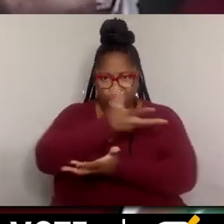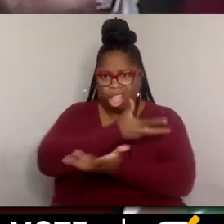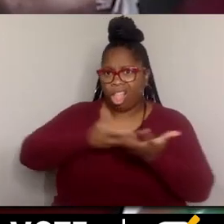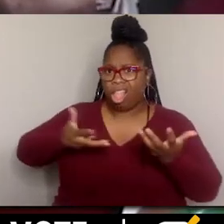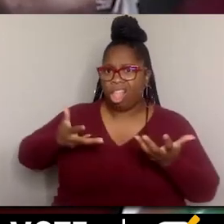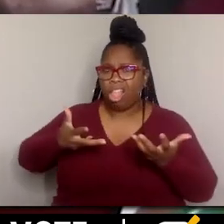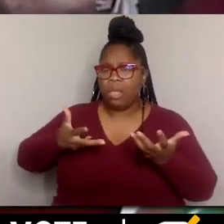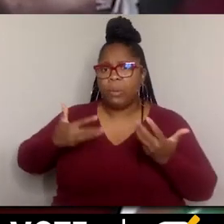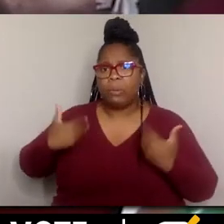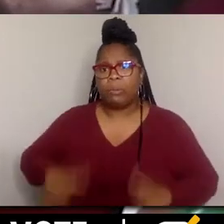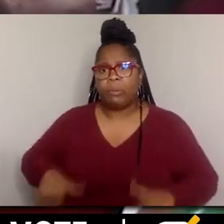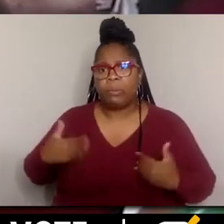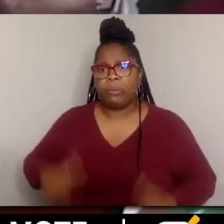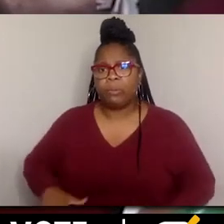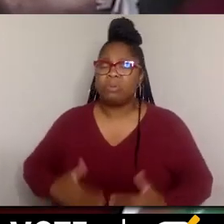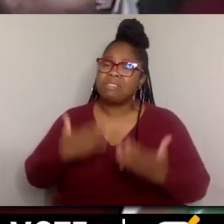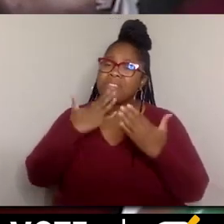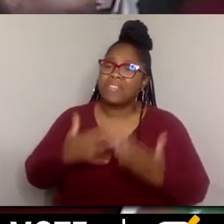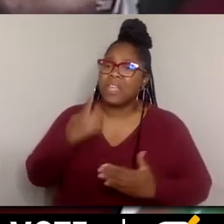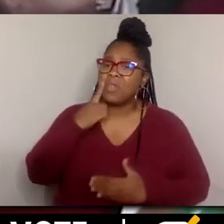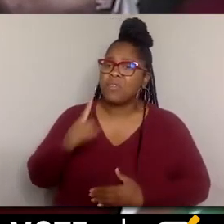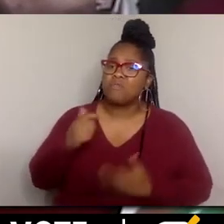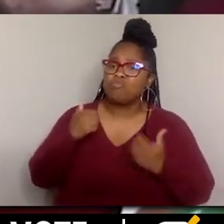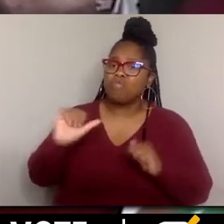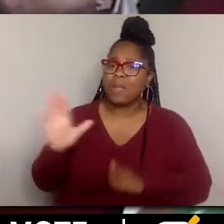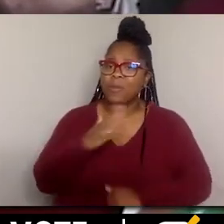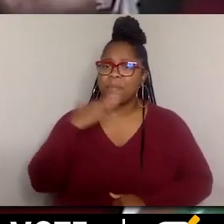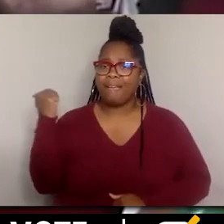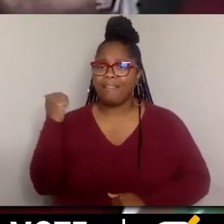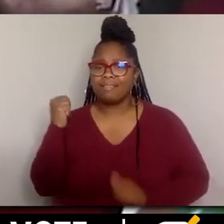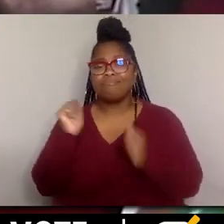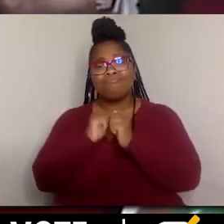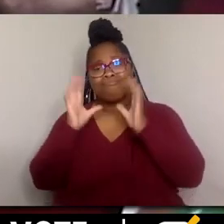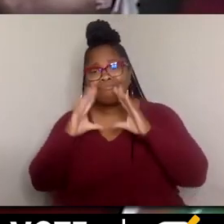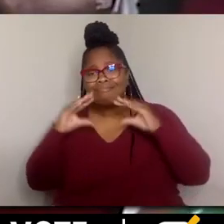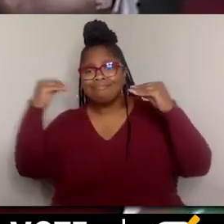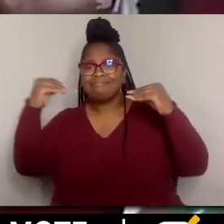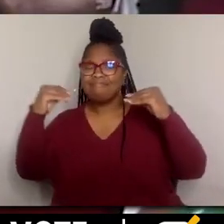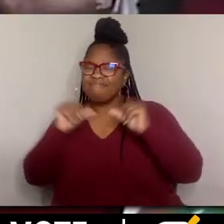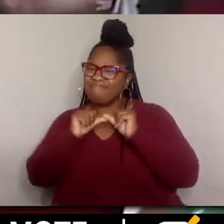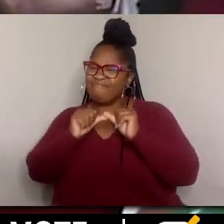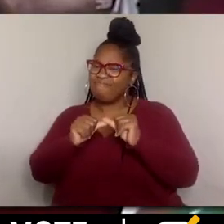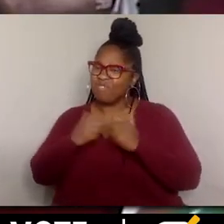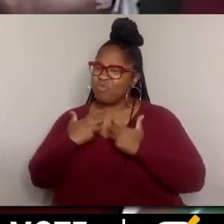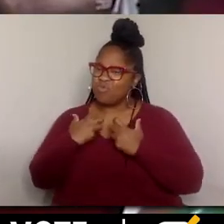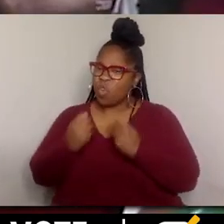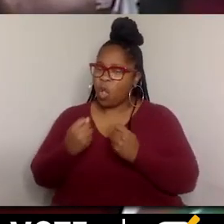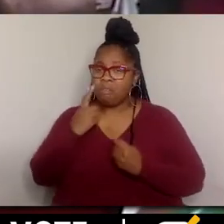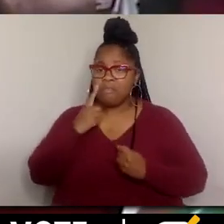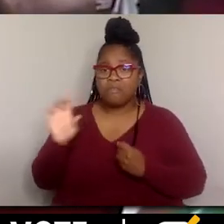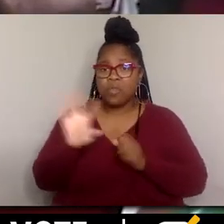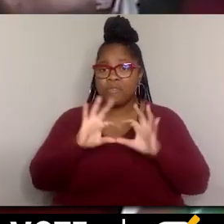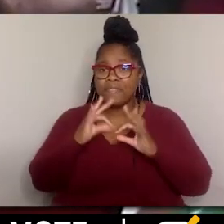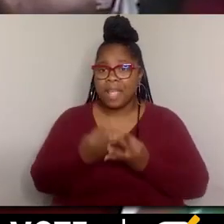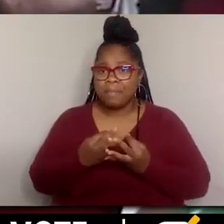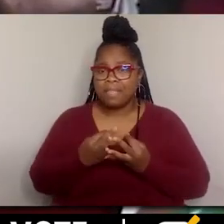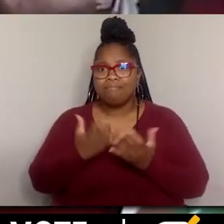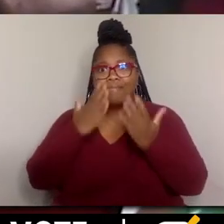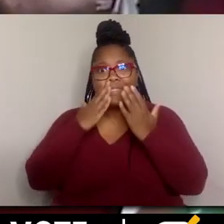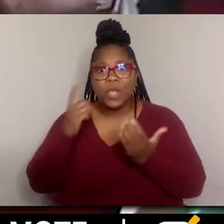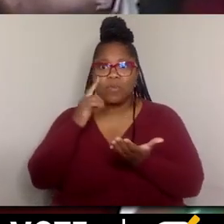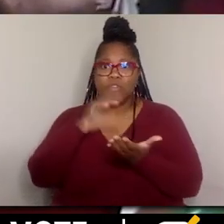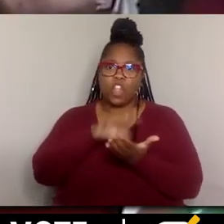your best, for having a smile, for being strong, for your family, for learning new things,